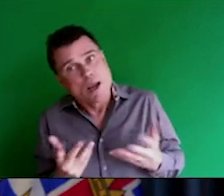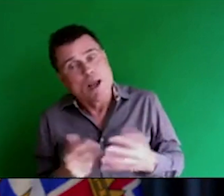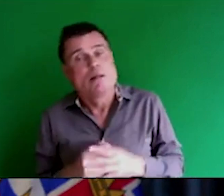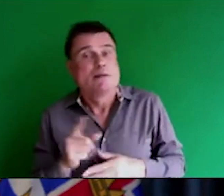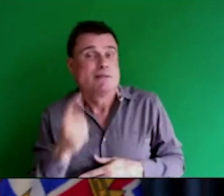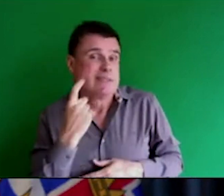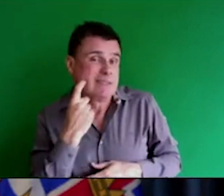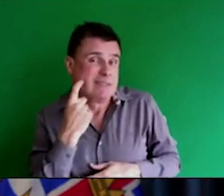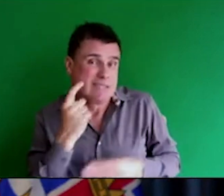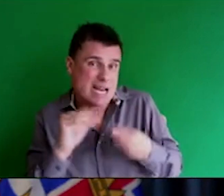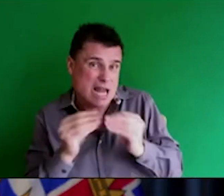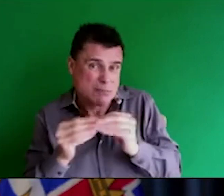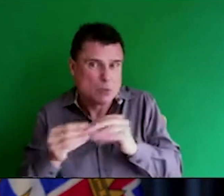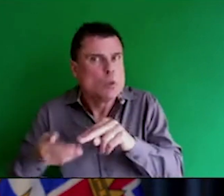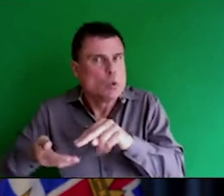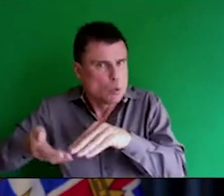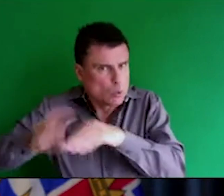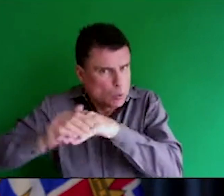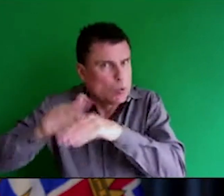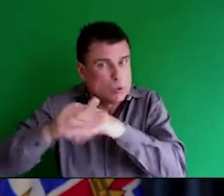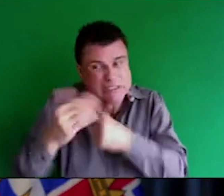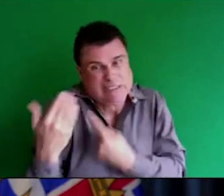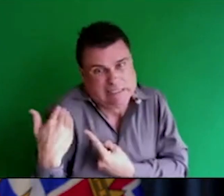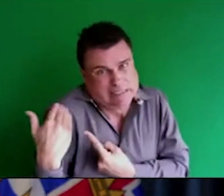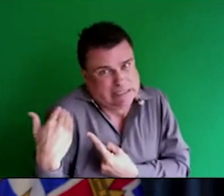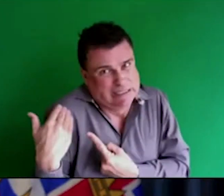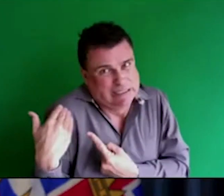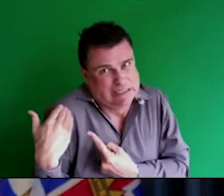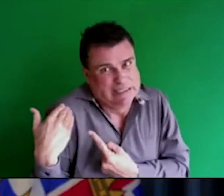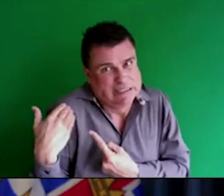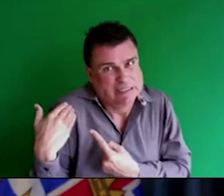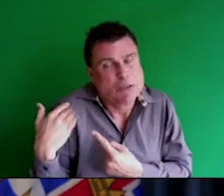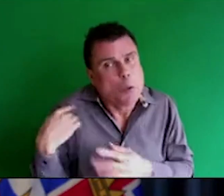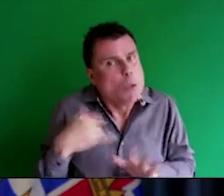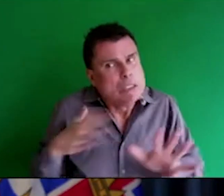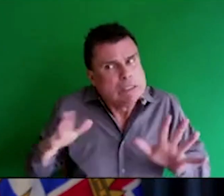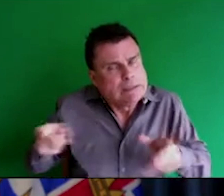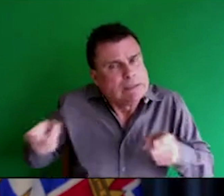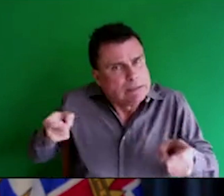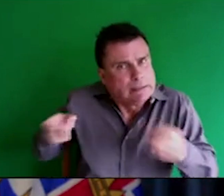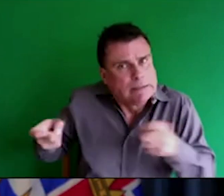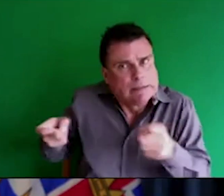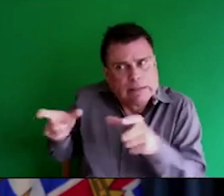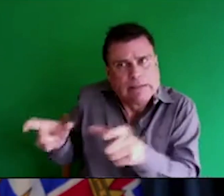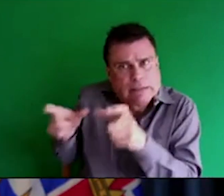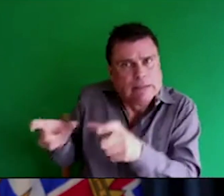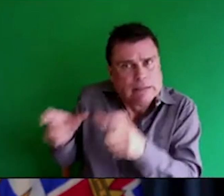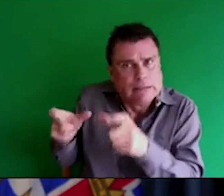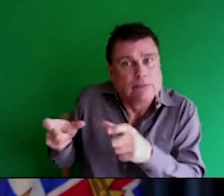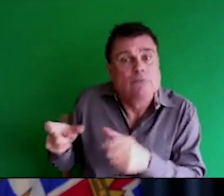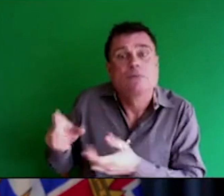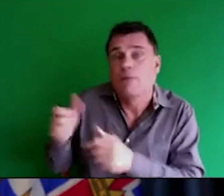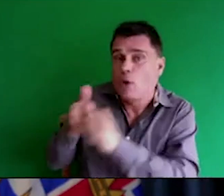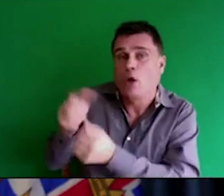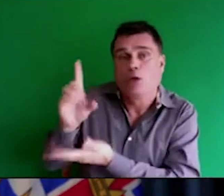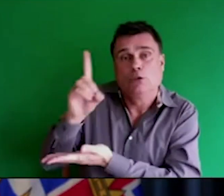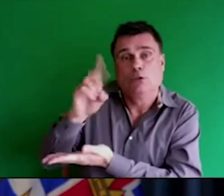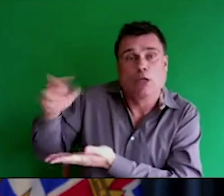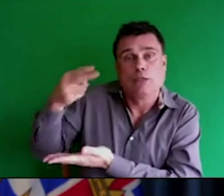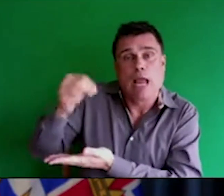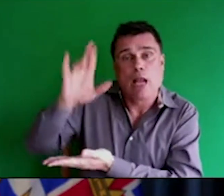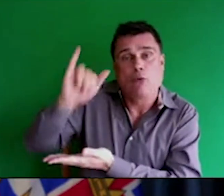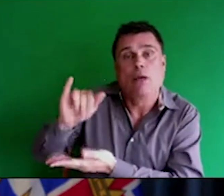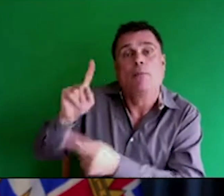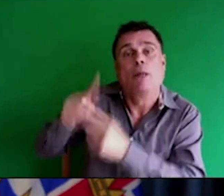are telling us, that we can manage this, in this instance regionally, over the next 2 weeks. And if these measures